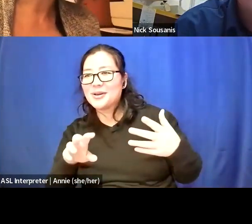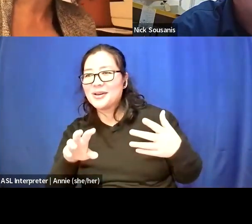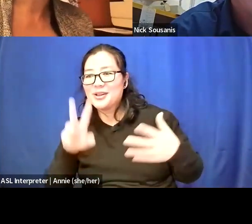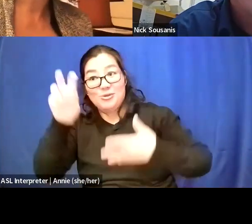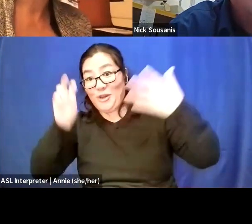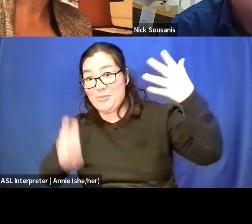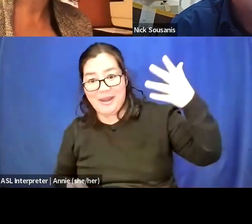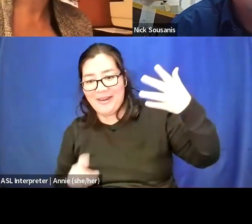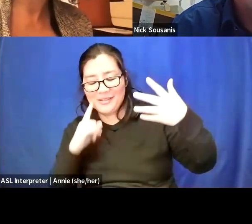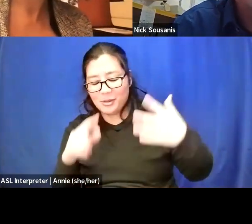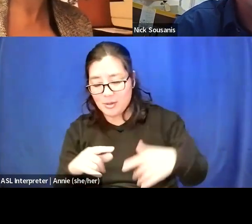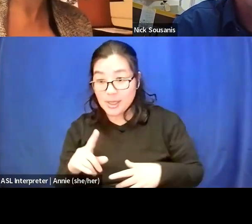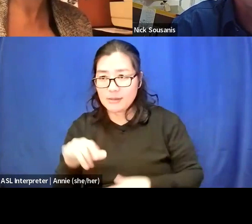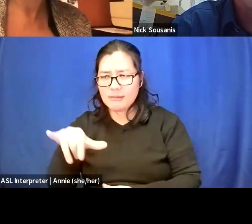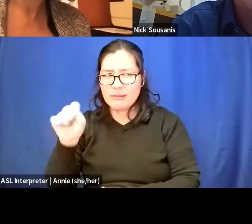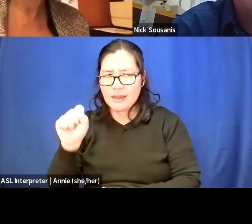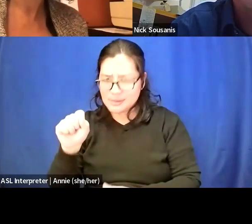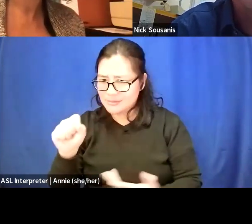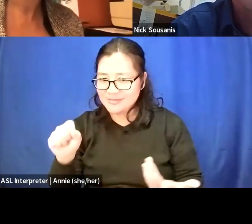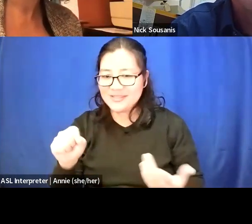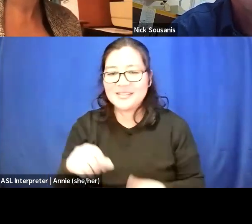I mean, it's, you know,